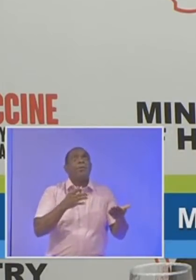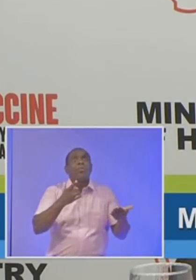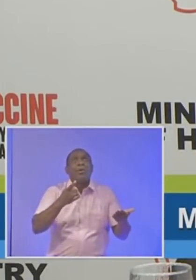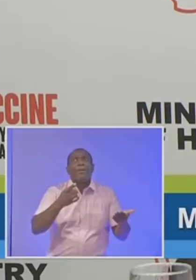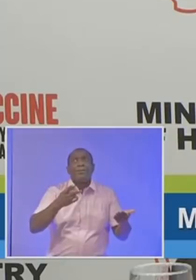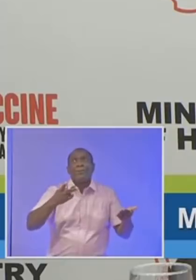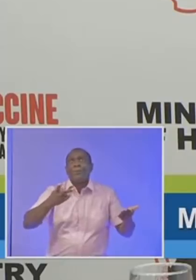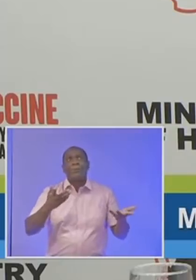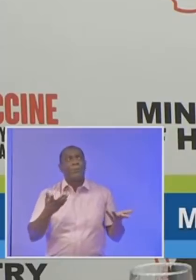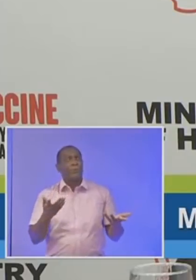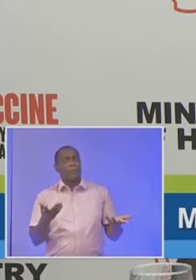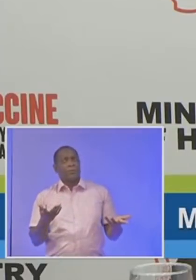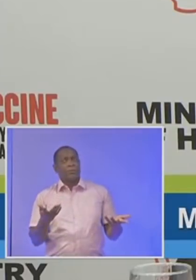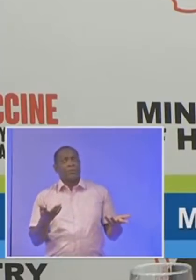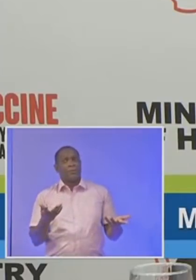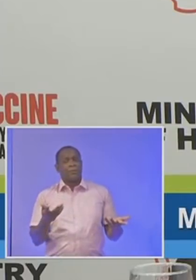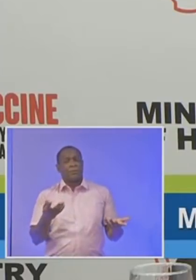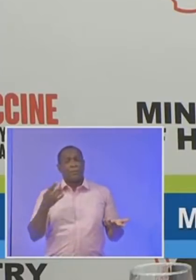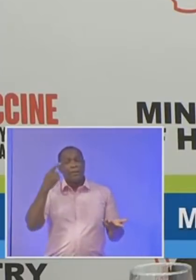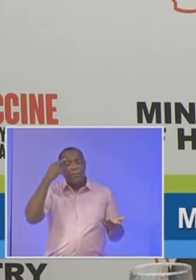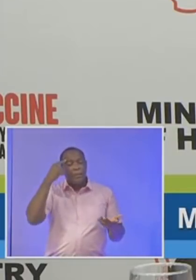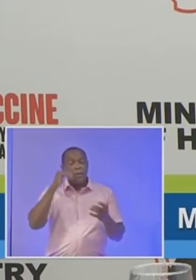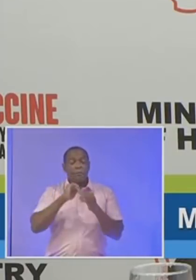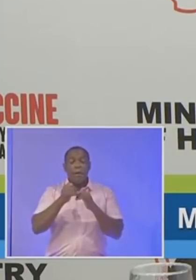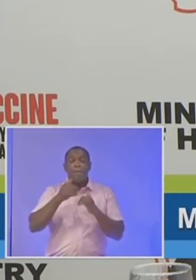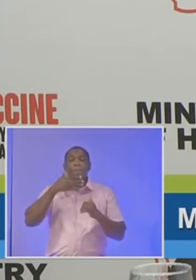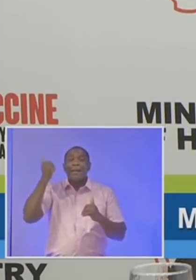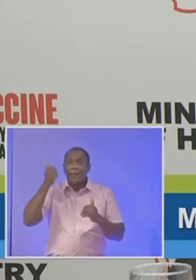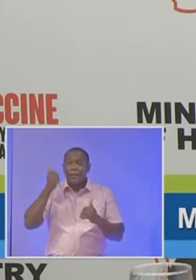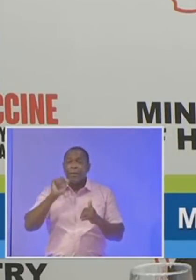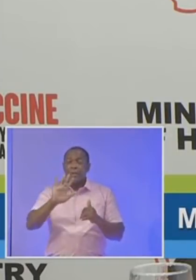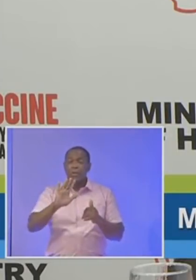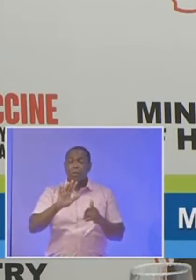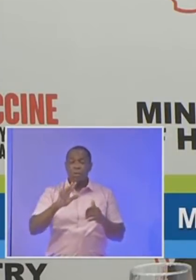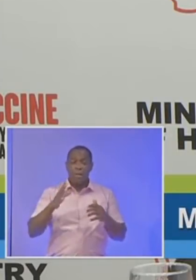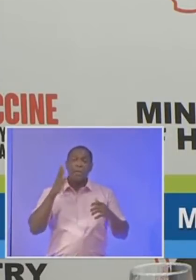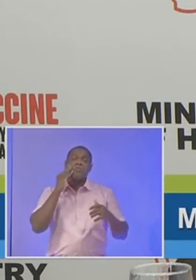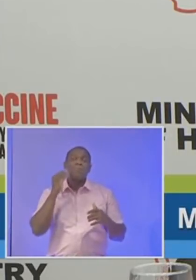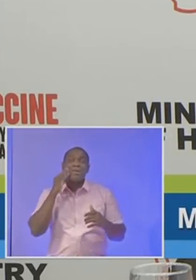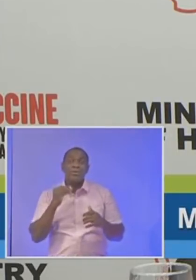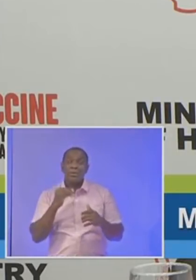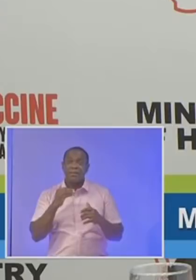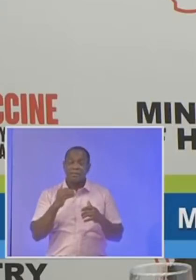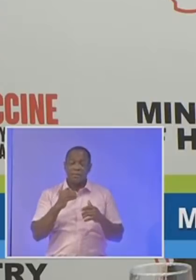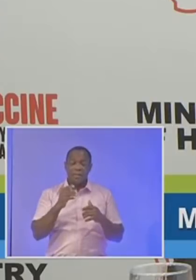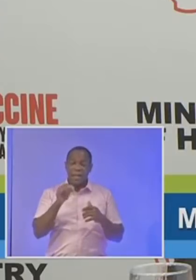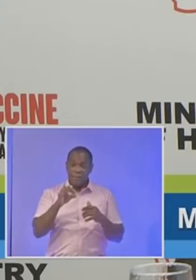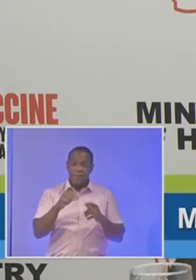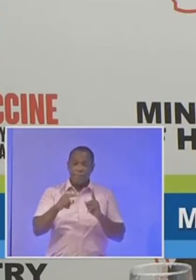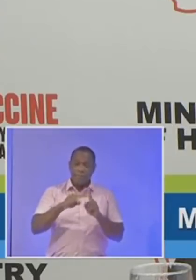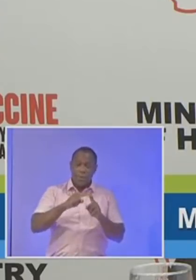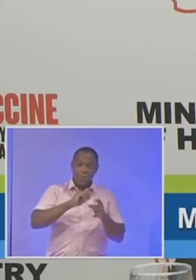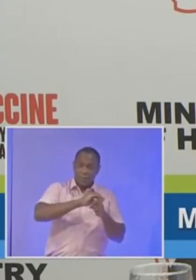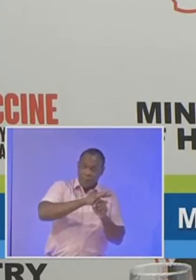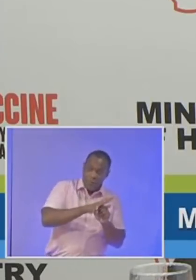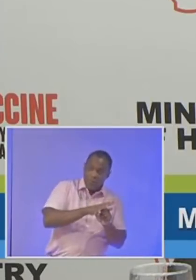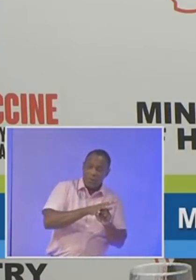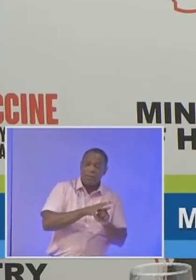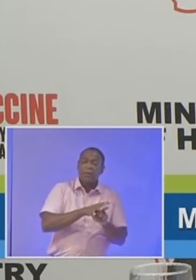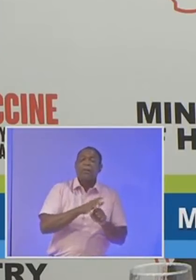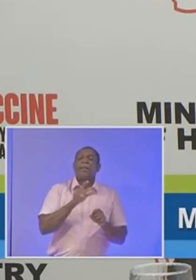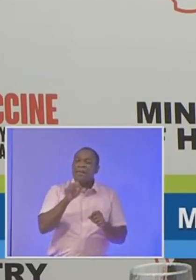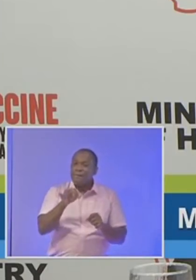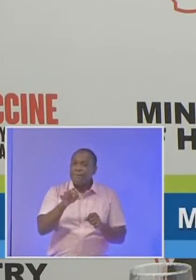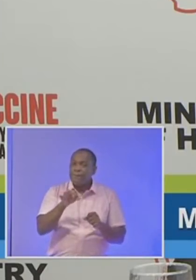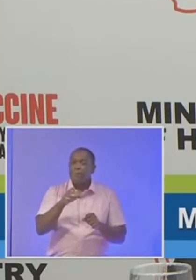doing if we got vaccinated. So we continue to make vaccines available. The vaccines